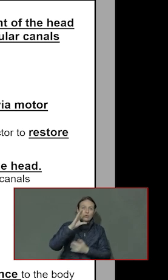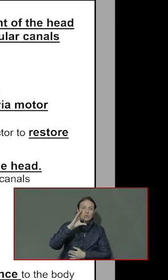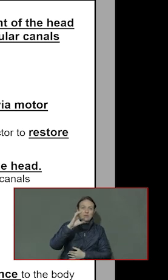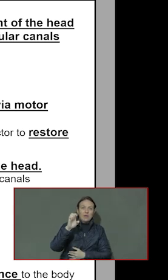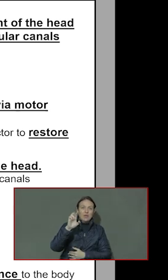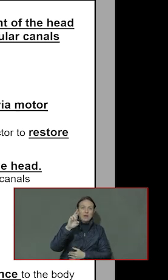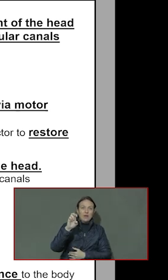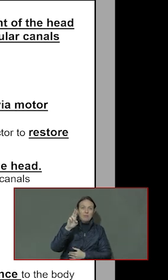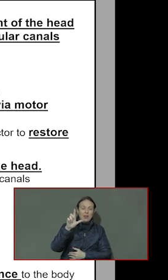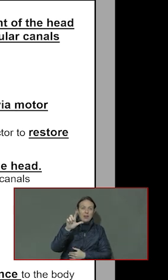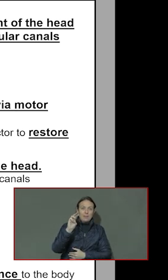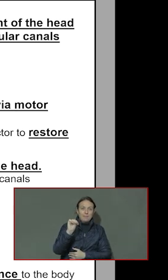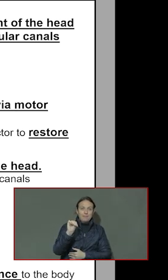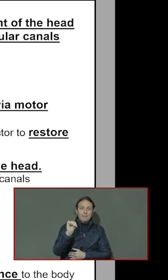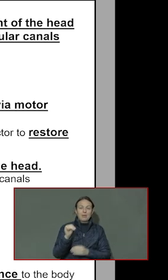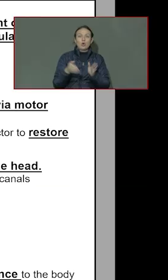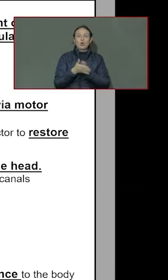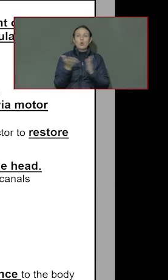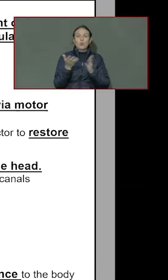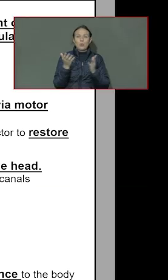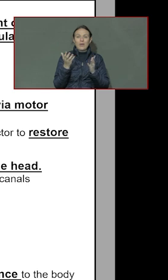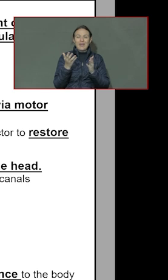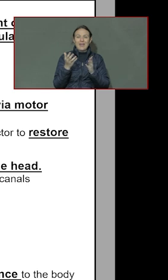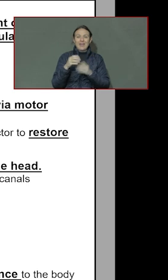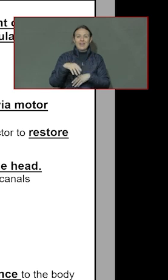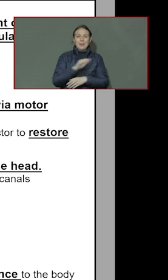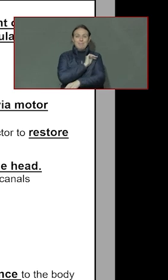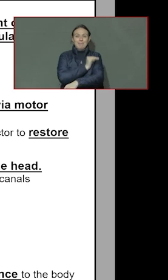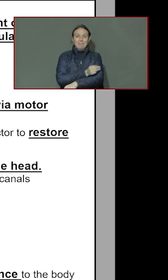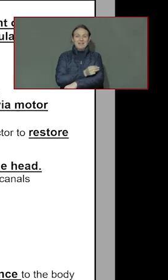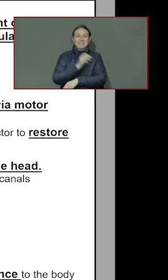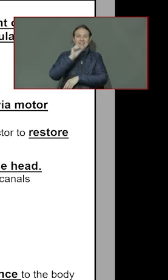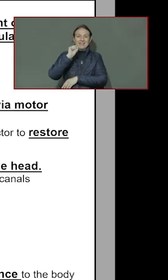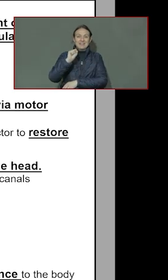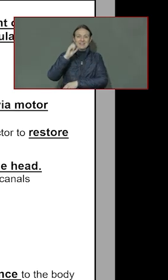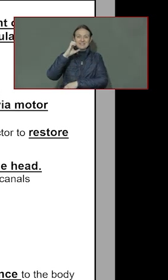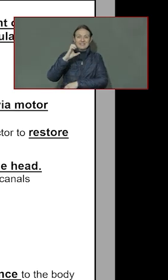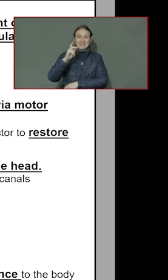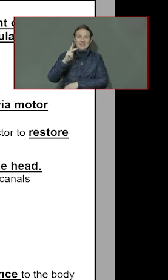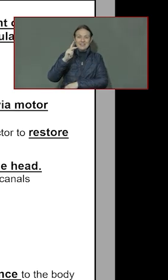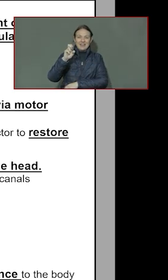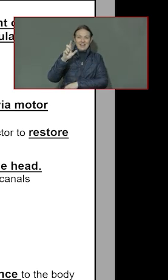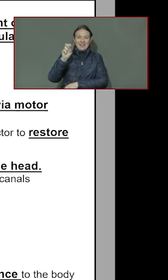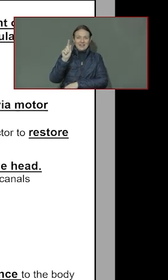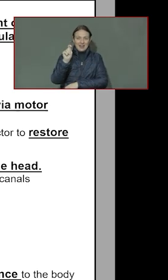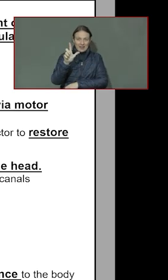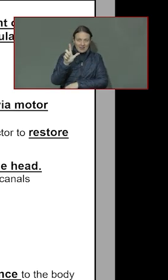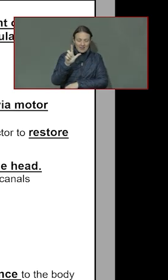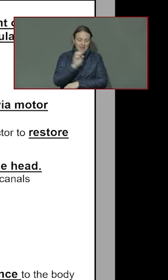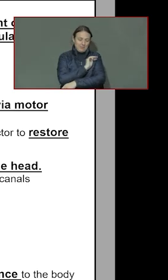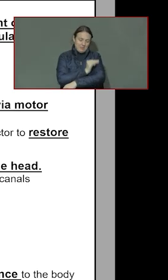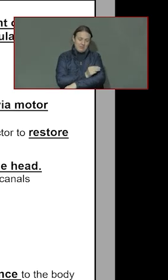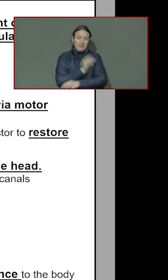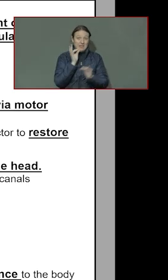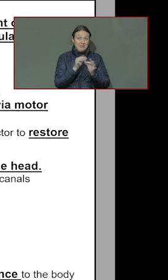stimuli will be sent to the skeletal muscles, not only muscles, because we have a lot of different types of muscles.